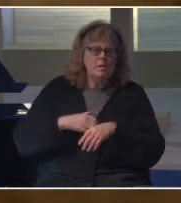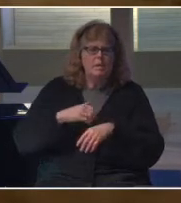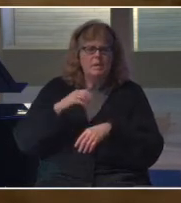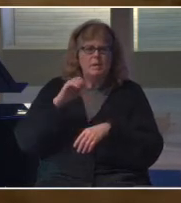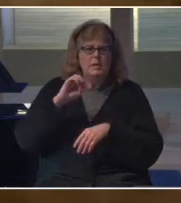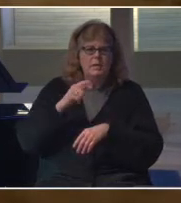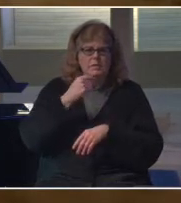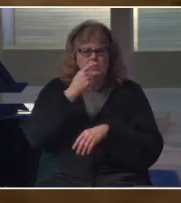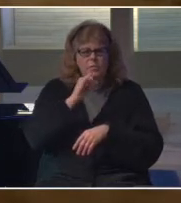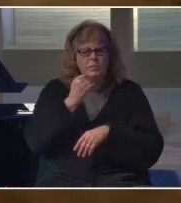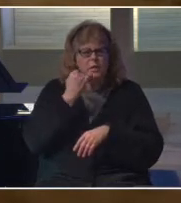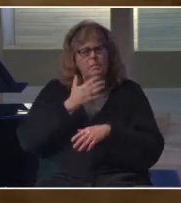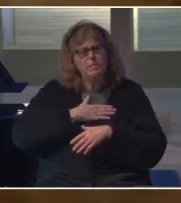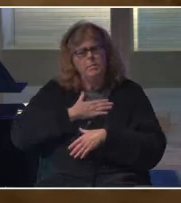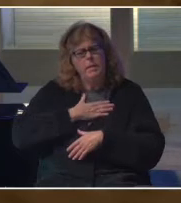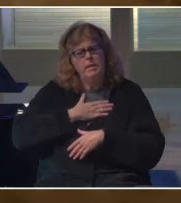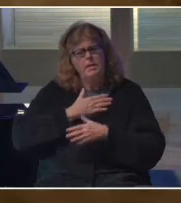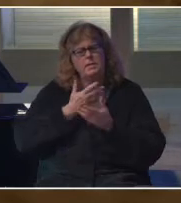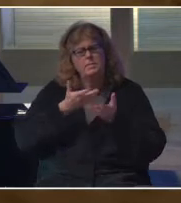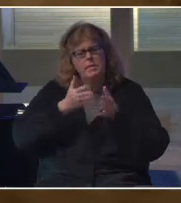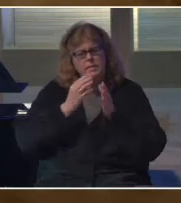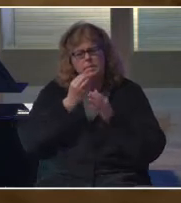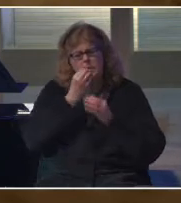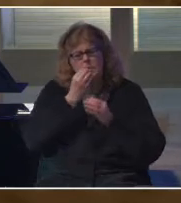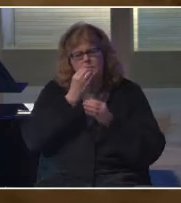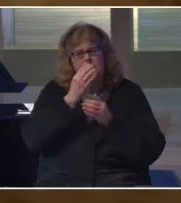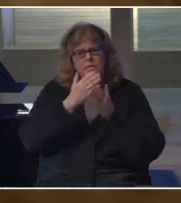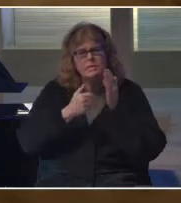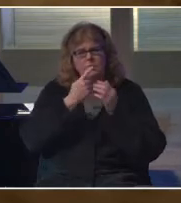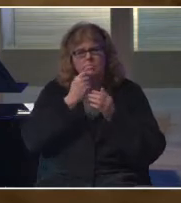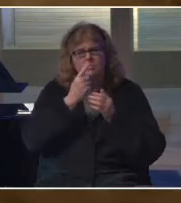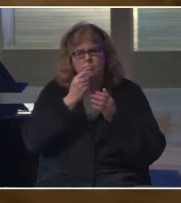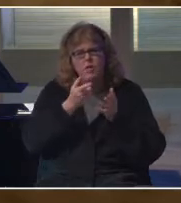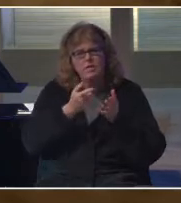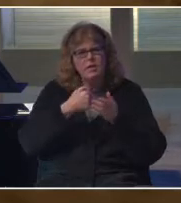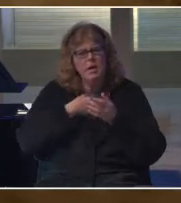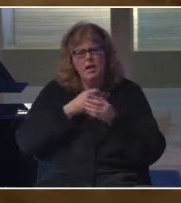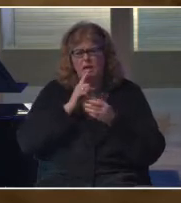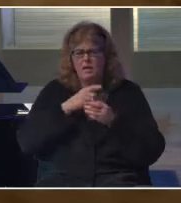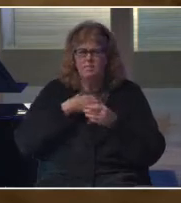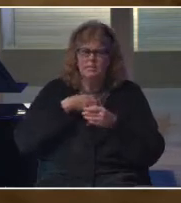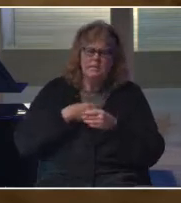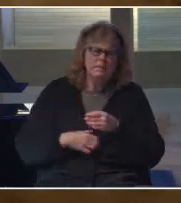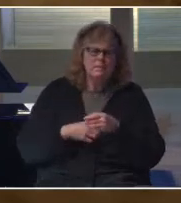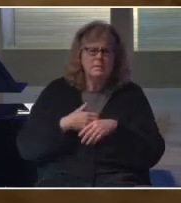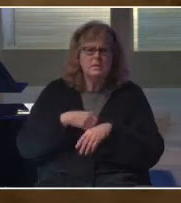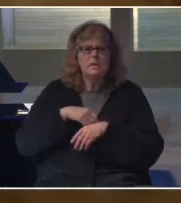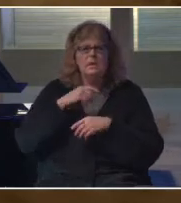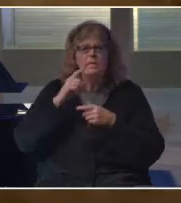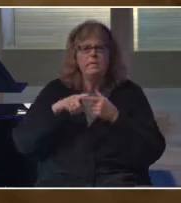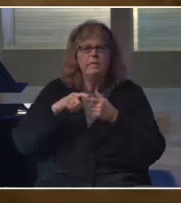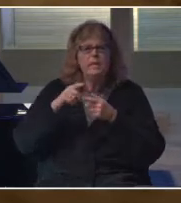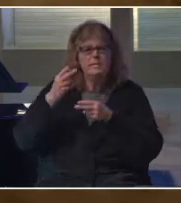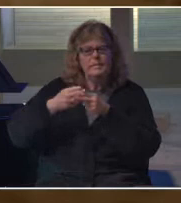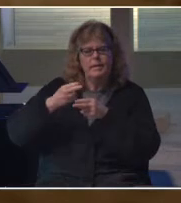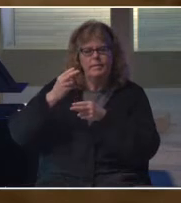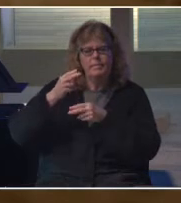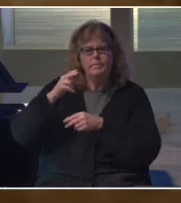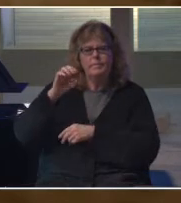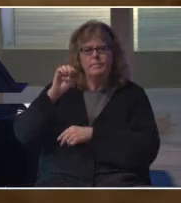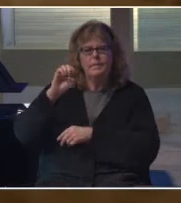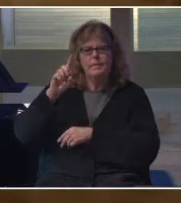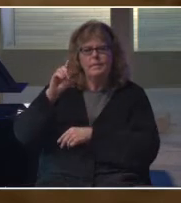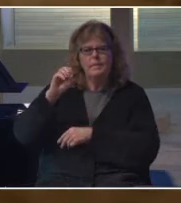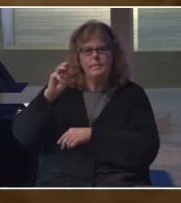Esau said to Jacob, "Please, let me have a swallow of that red stuff there, for I am famished." Therefore his name was called